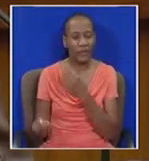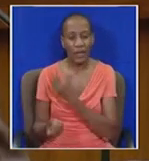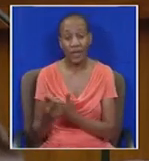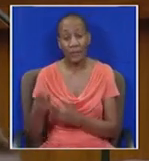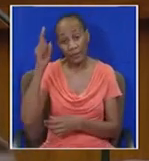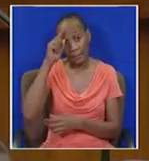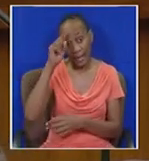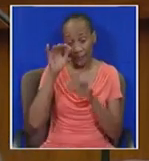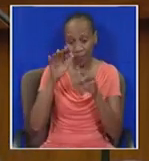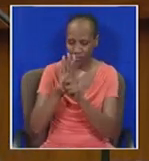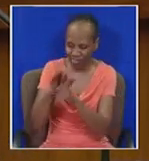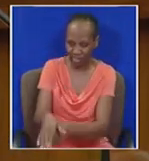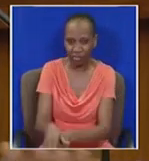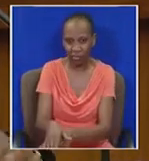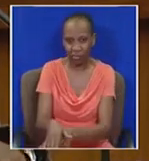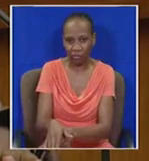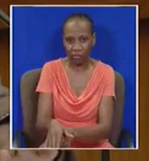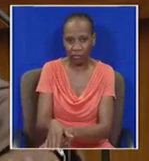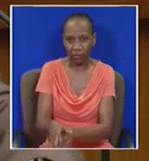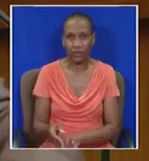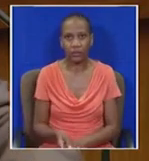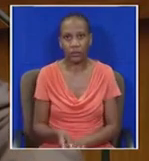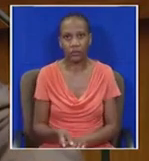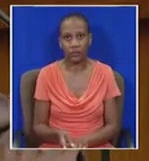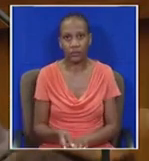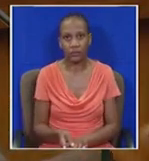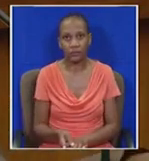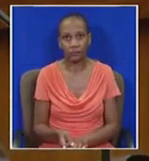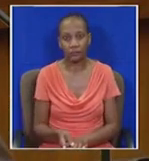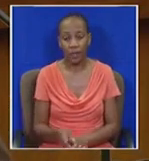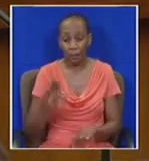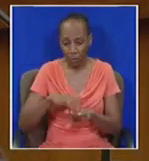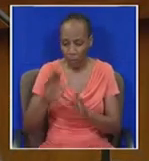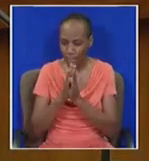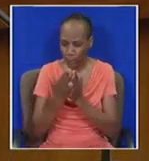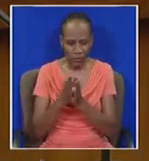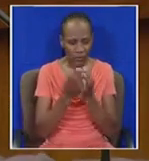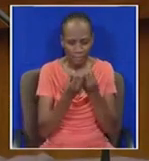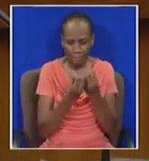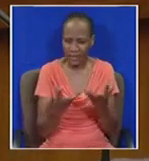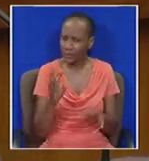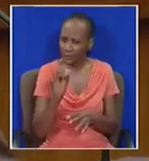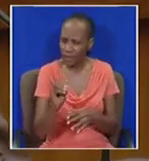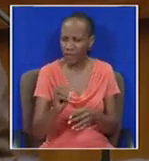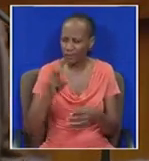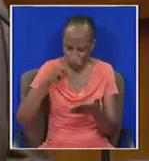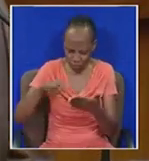by apartheid and colonialism. There's a lot of literature that records this